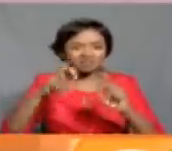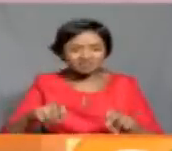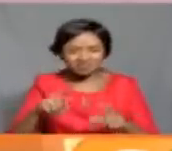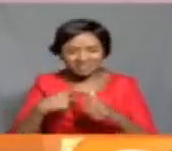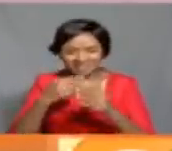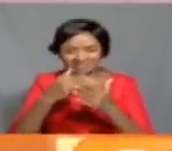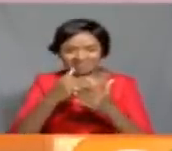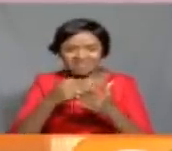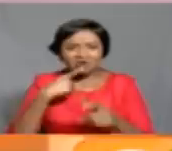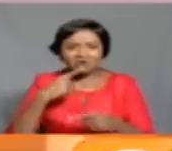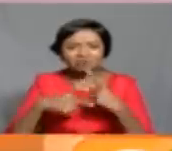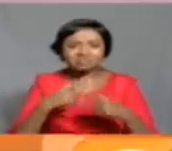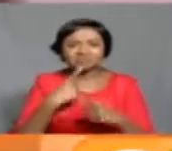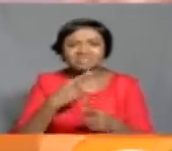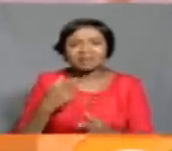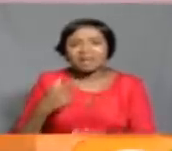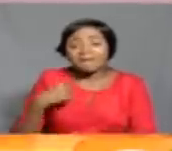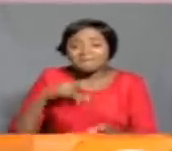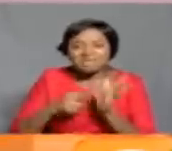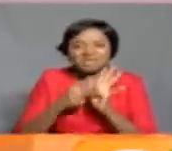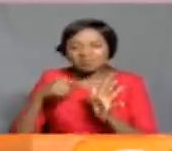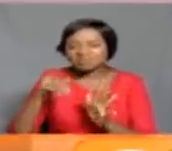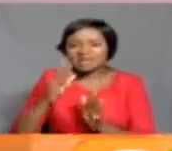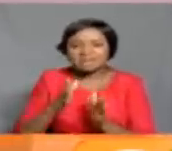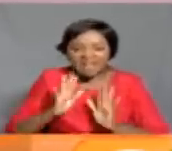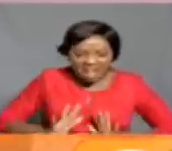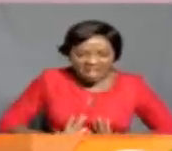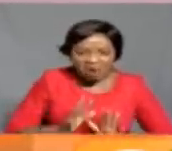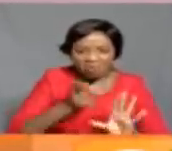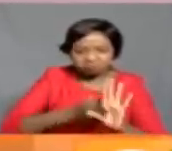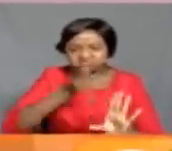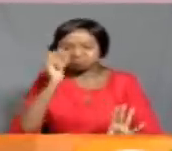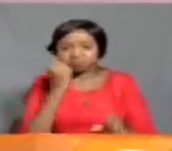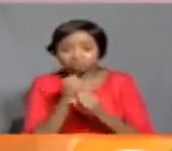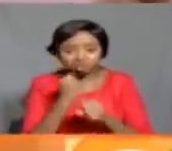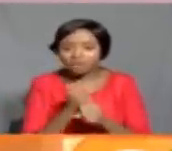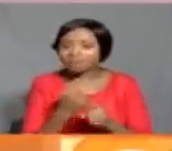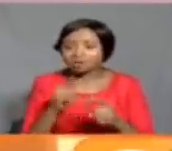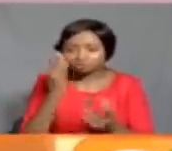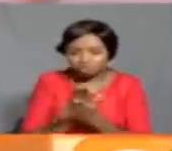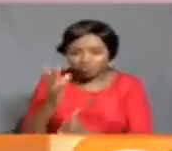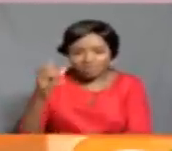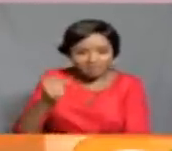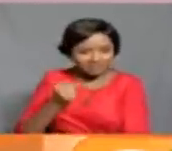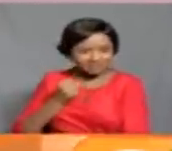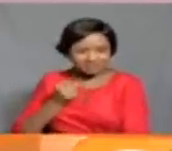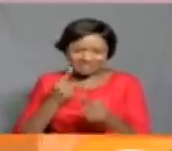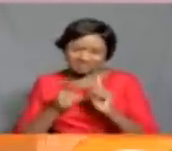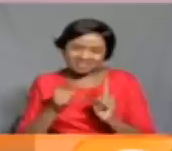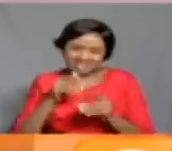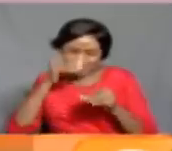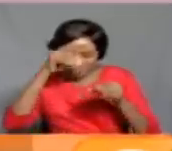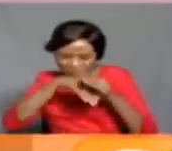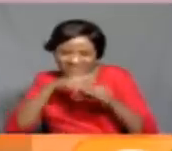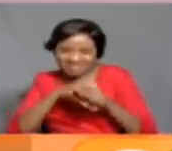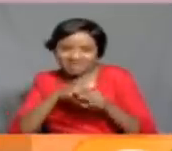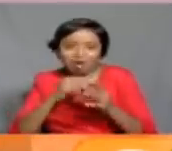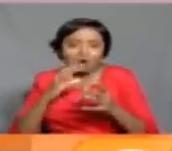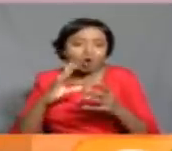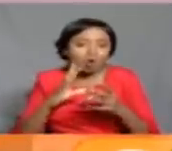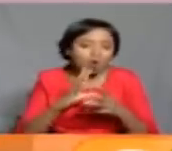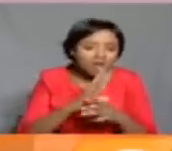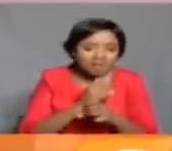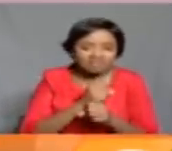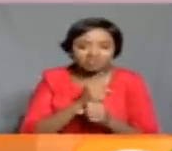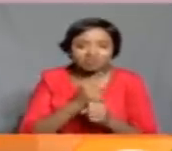say that they did not mean they should leave their jobs, that actually they are suspended, but they are within the organization, only that they are not playing the roles that they